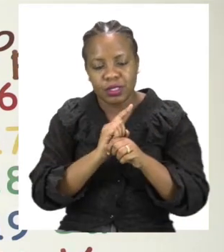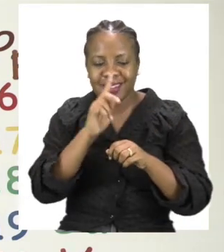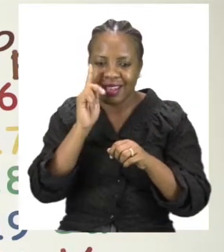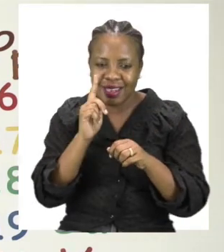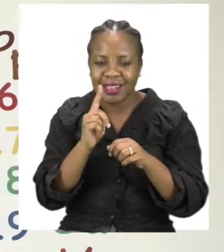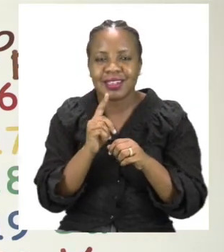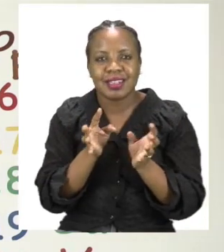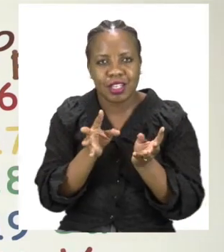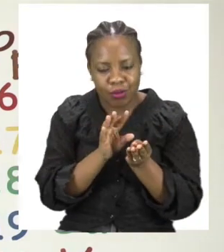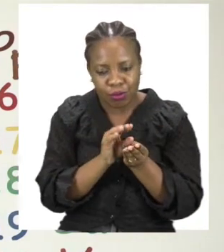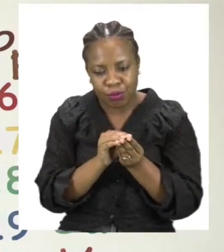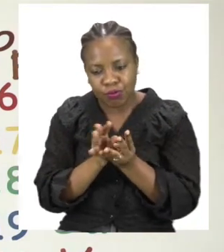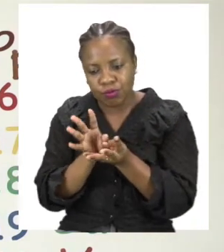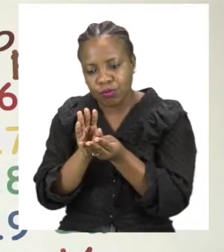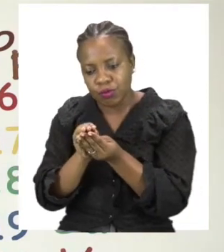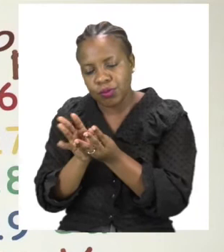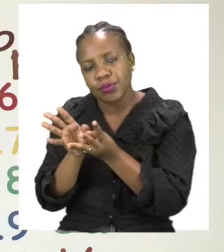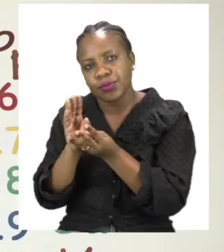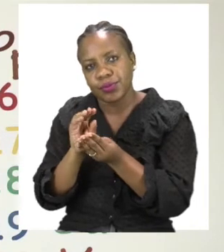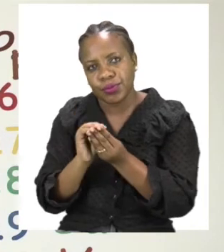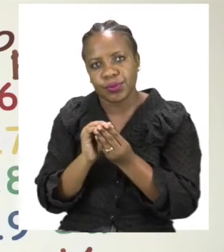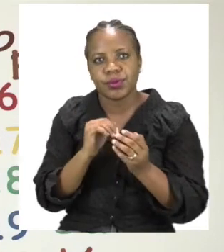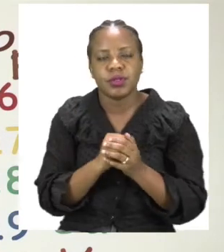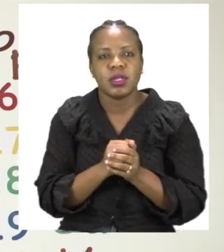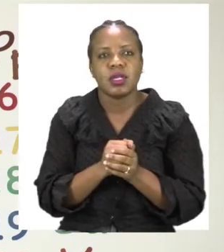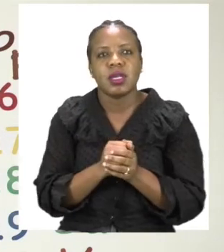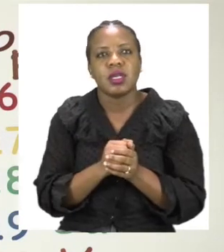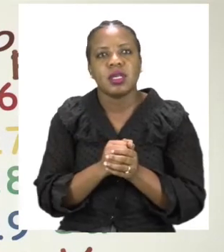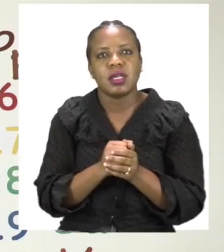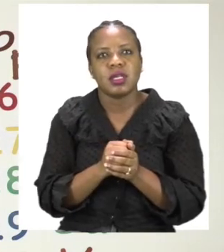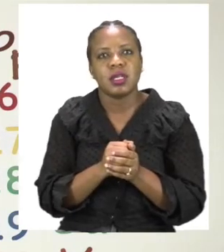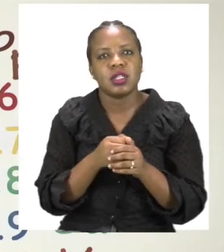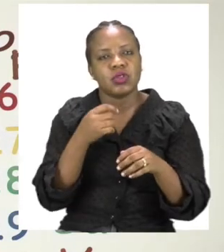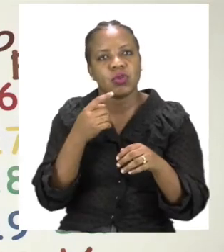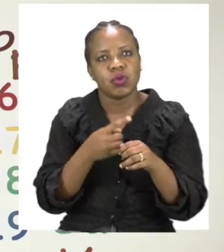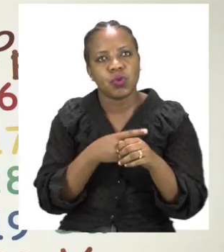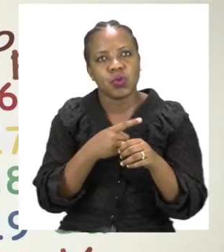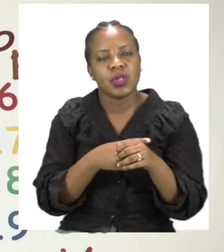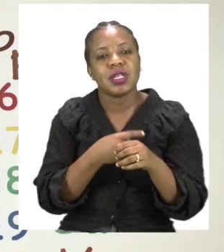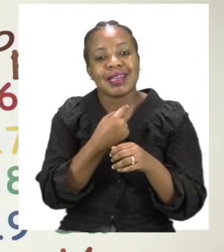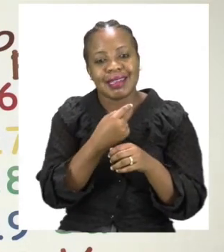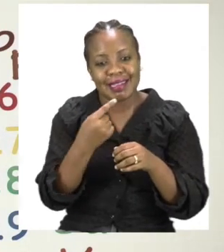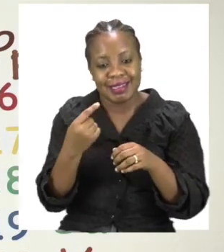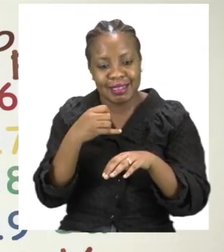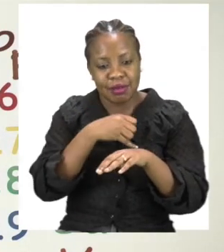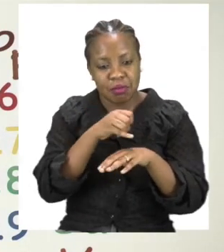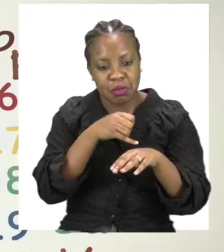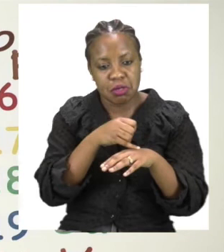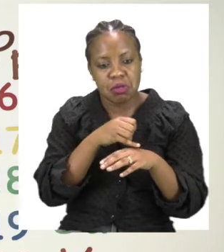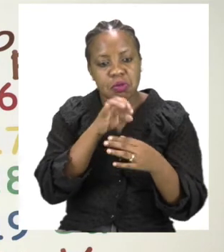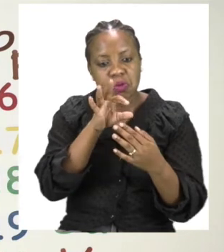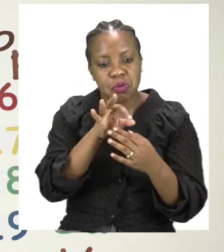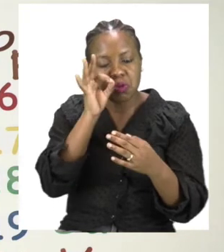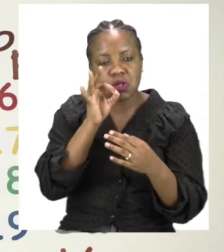So we took the first number from each one. We brought the one from